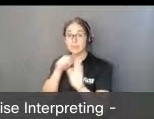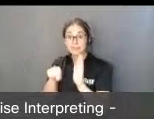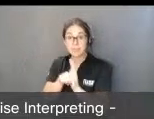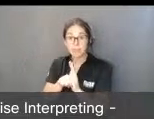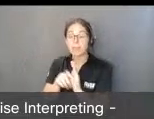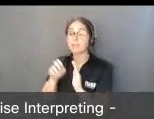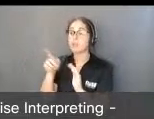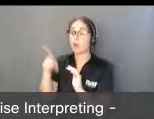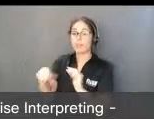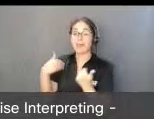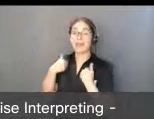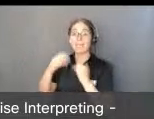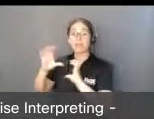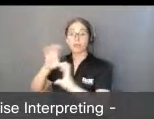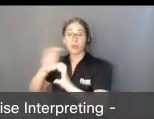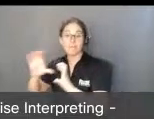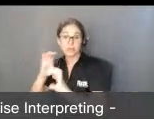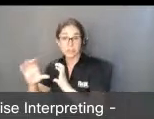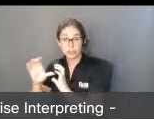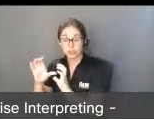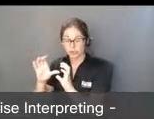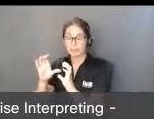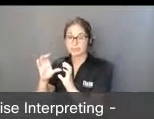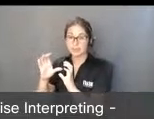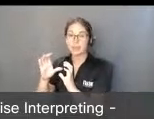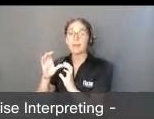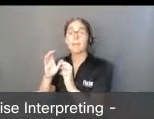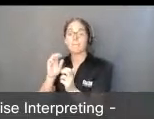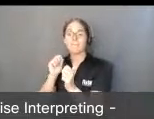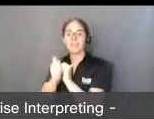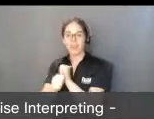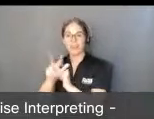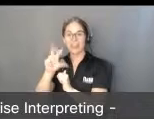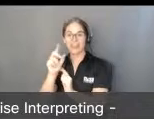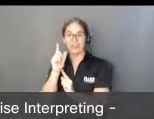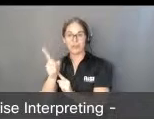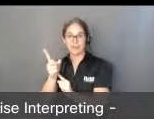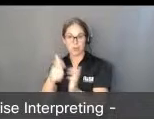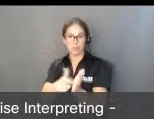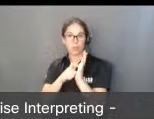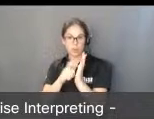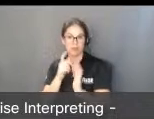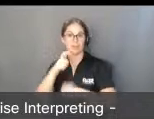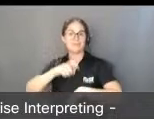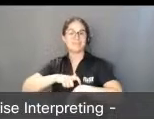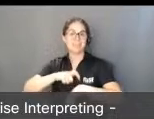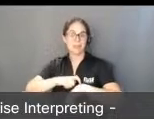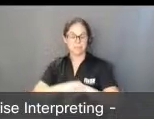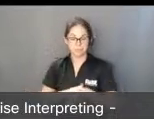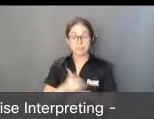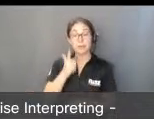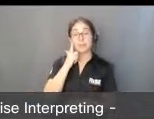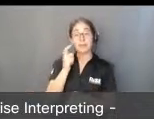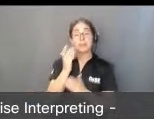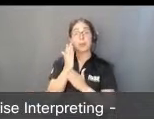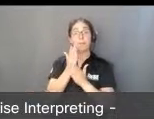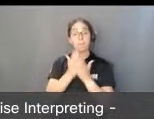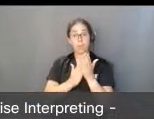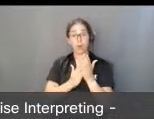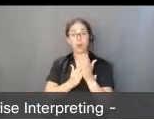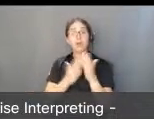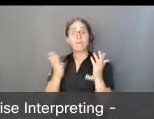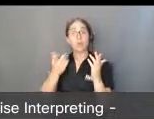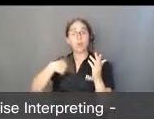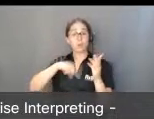that, you know, 30 minutes or whatever the live interaction is? So because the part of what they're deciding is, you